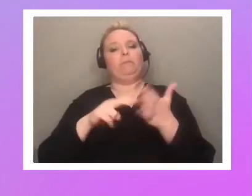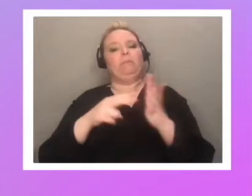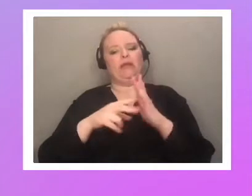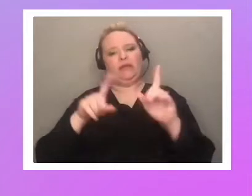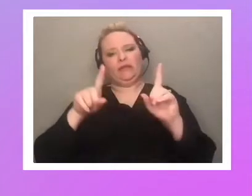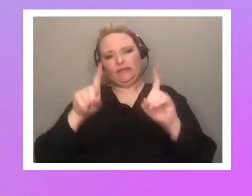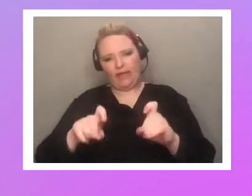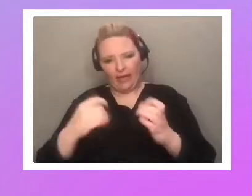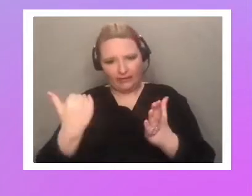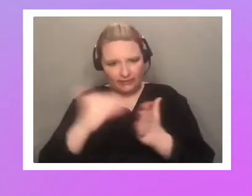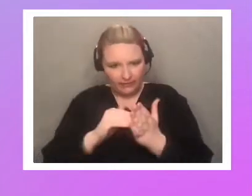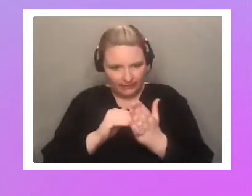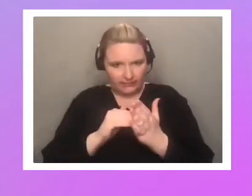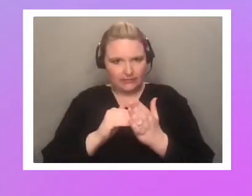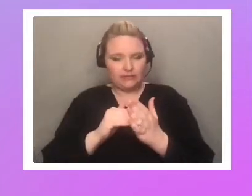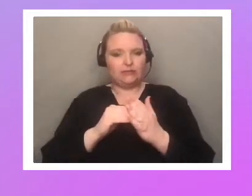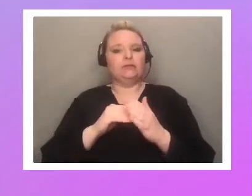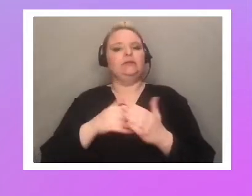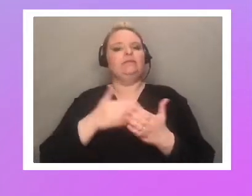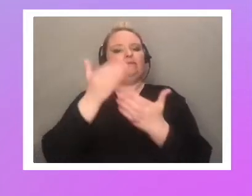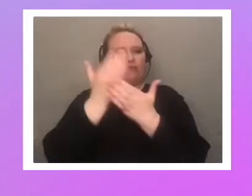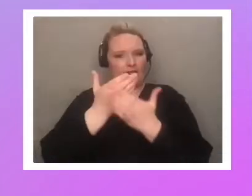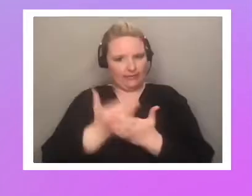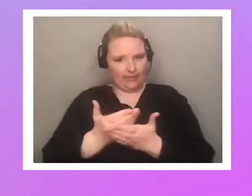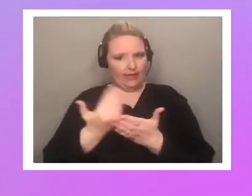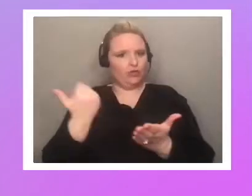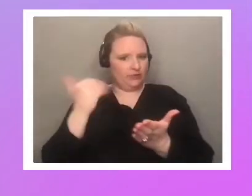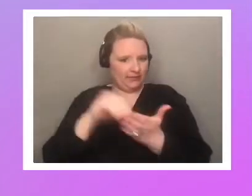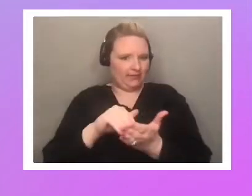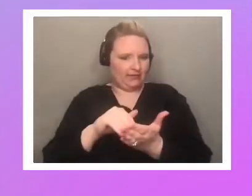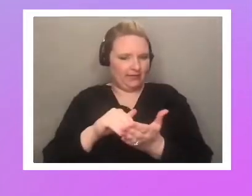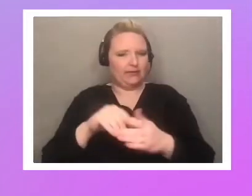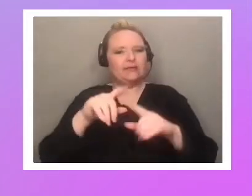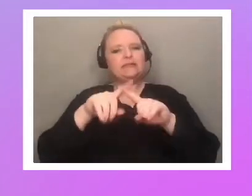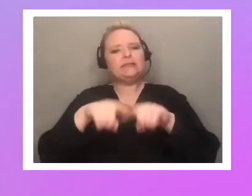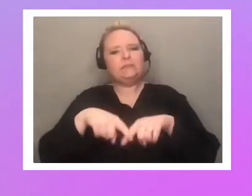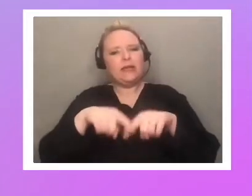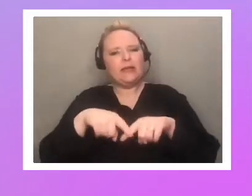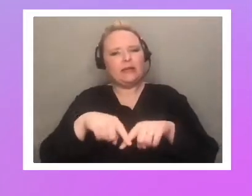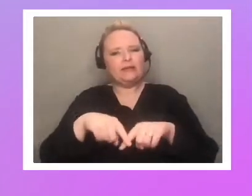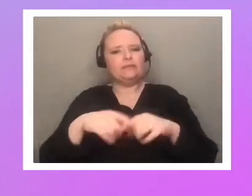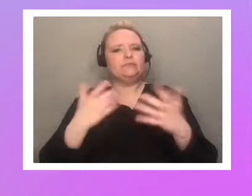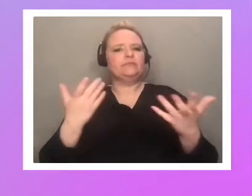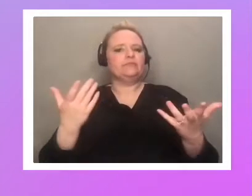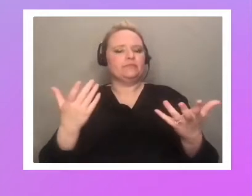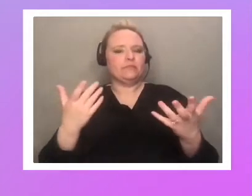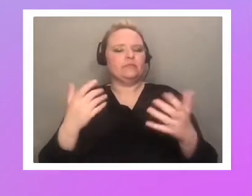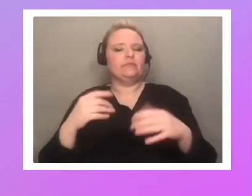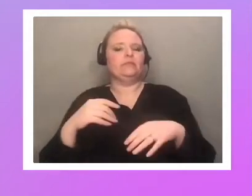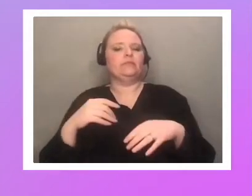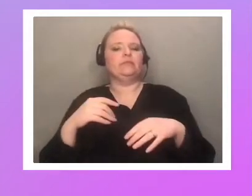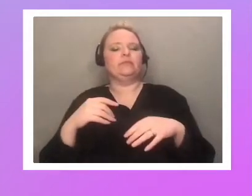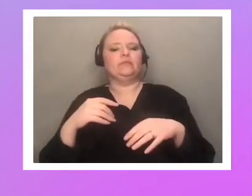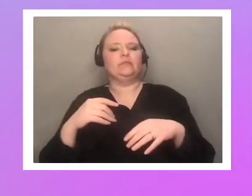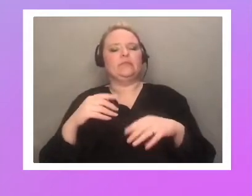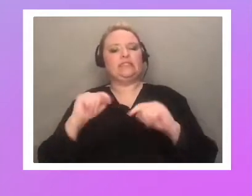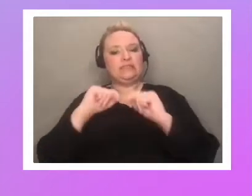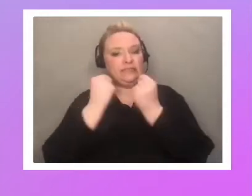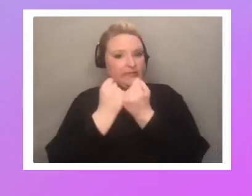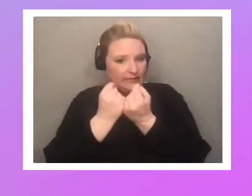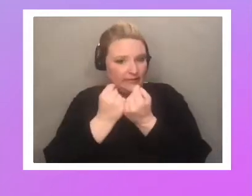retesting, evaluation, and validation. Again, this depends on your, kind of your